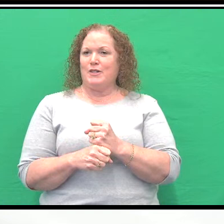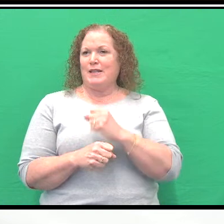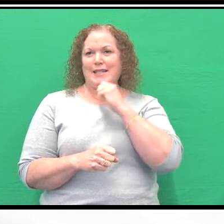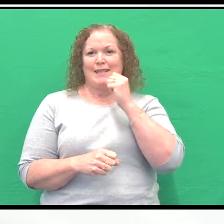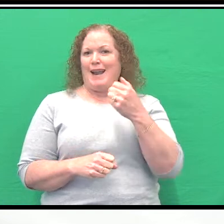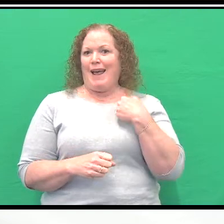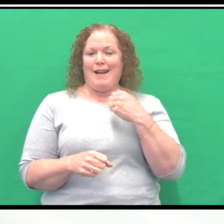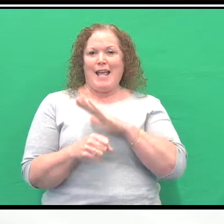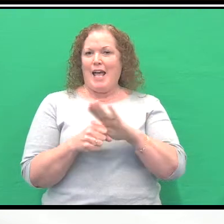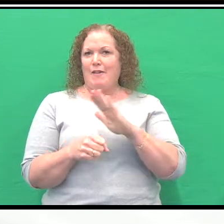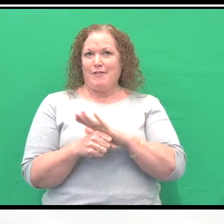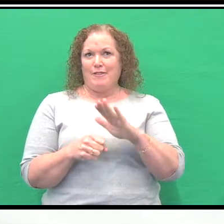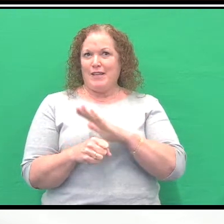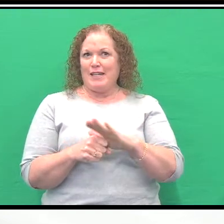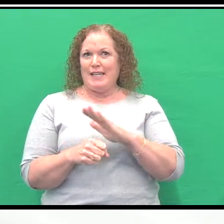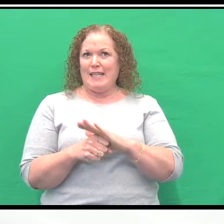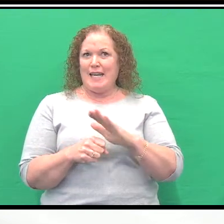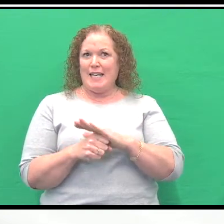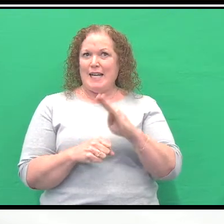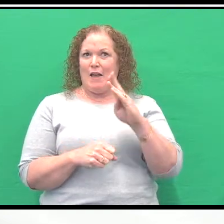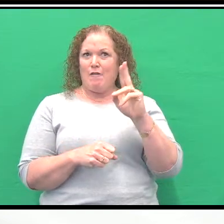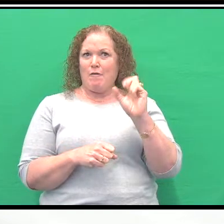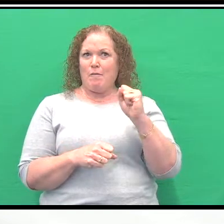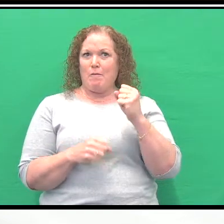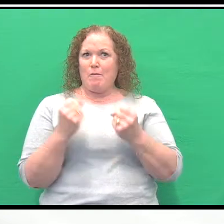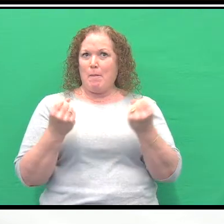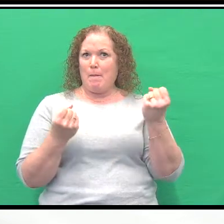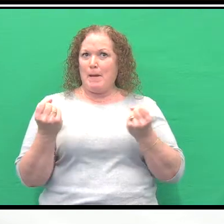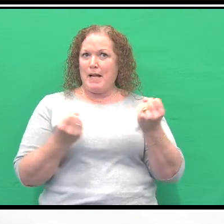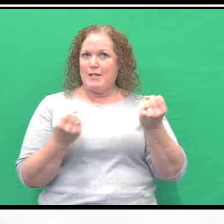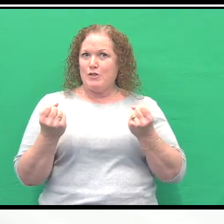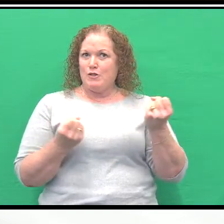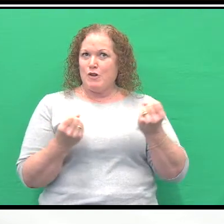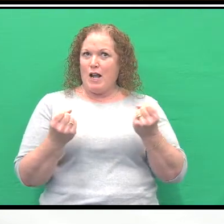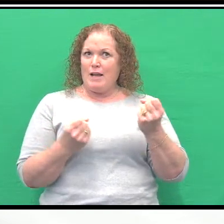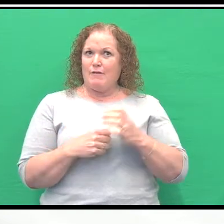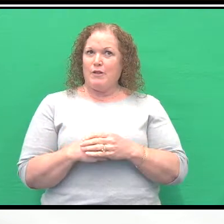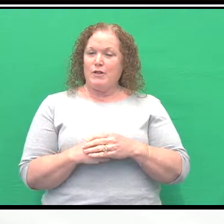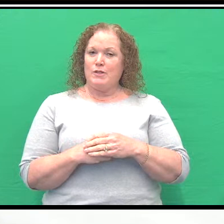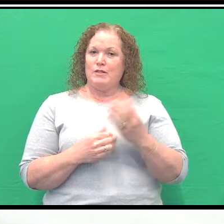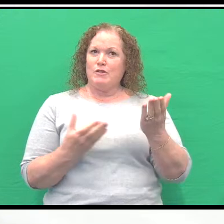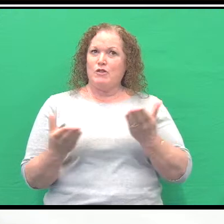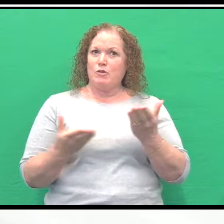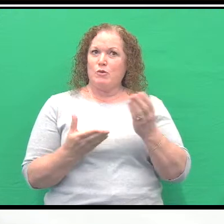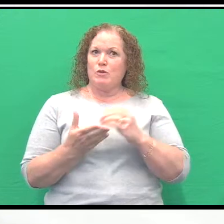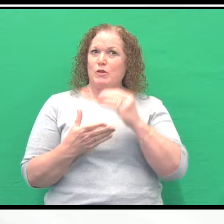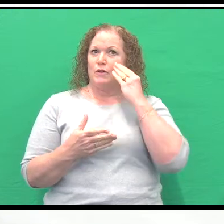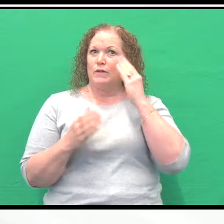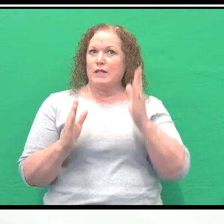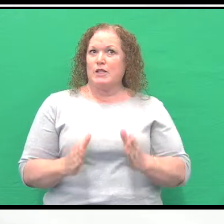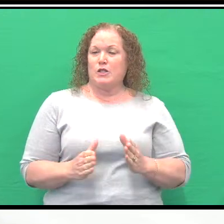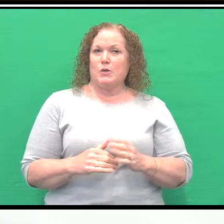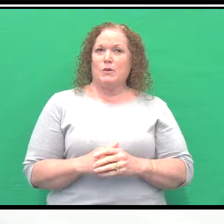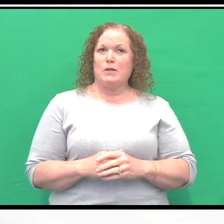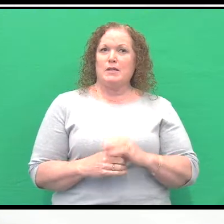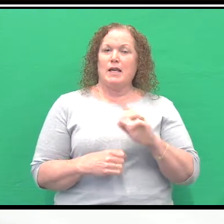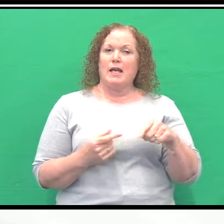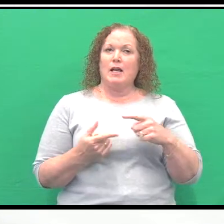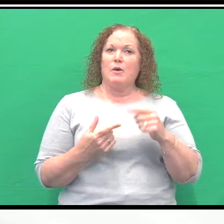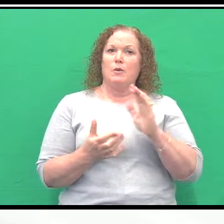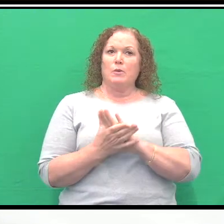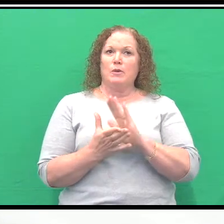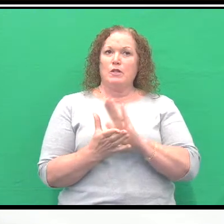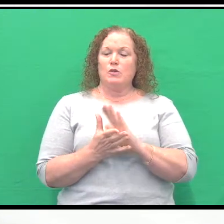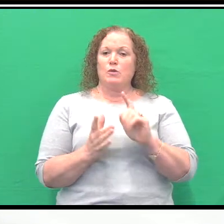make sure that we have enough drivers to serve our students. When the school year started this year, we had